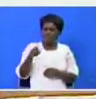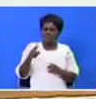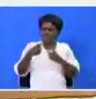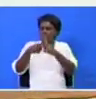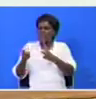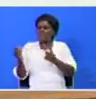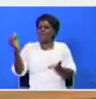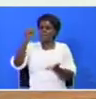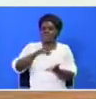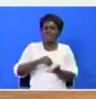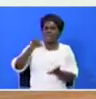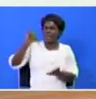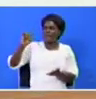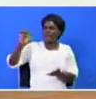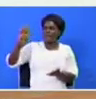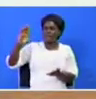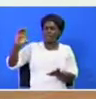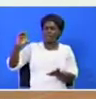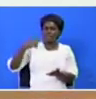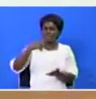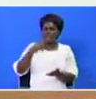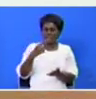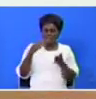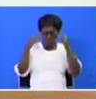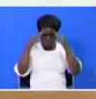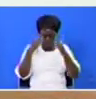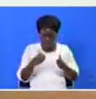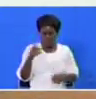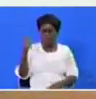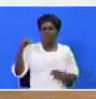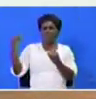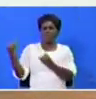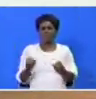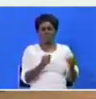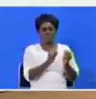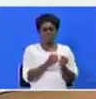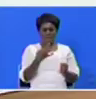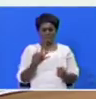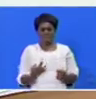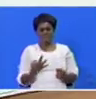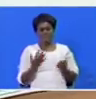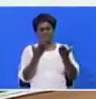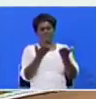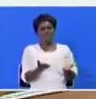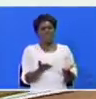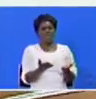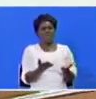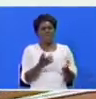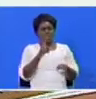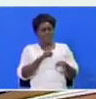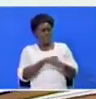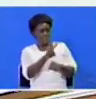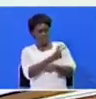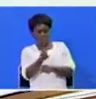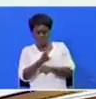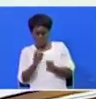process. Mm-hmm. IEBC then went for what we call restricted tender. Yes. They invited 13 firms to bid. As they were looking at the